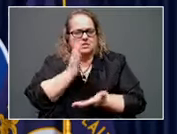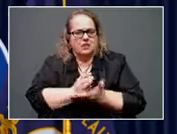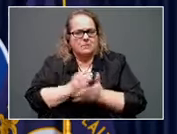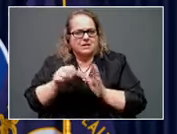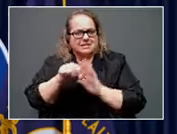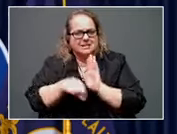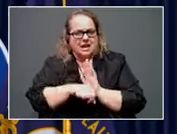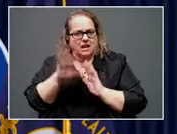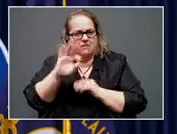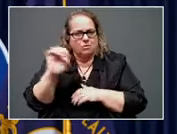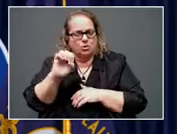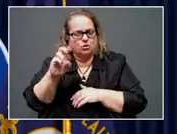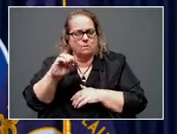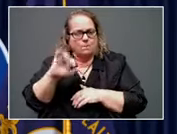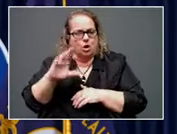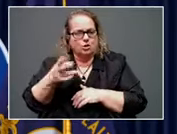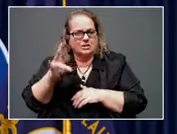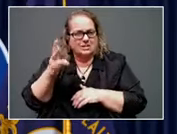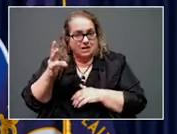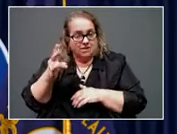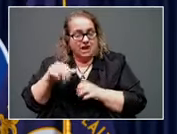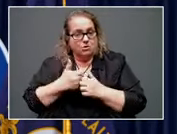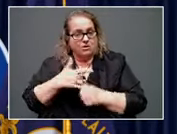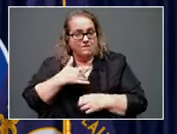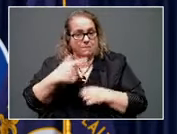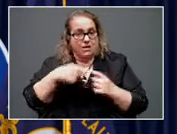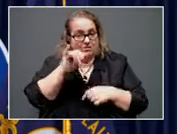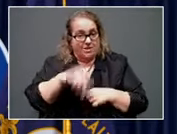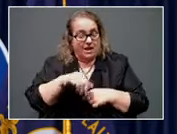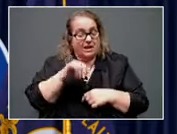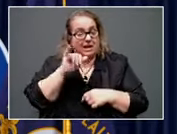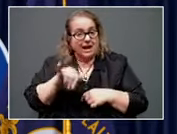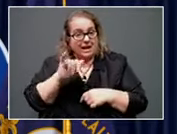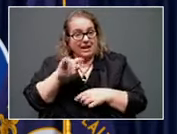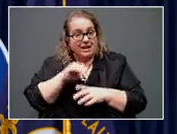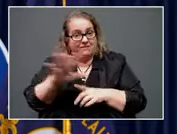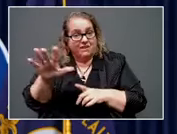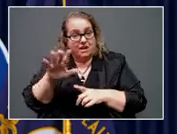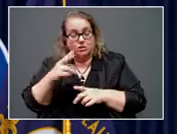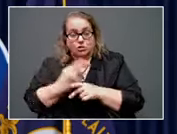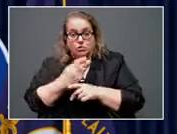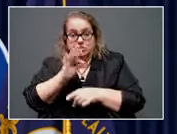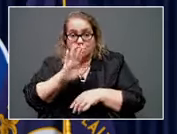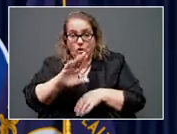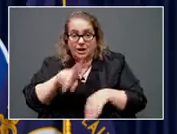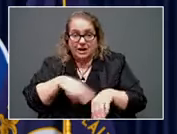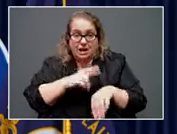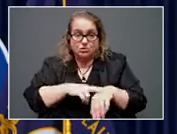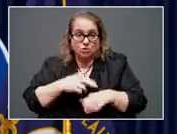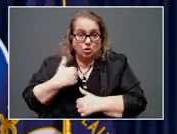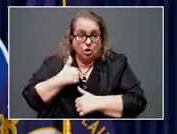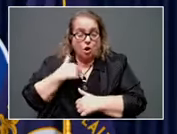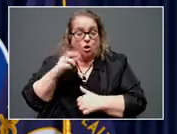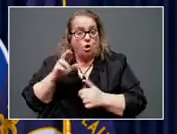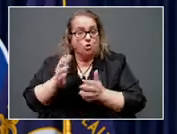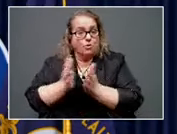How do you feel about that? And could it affect anything like your use of National Guard or requesting federal funds?